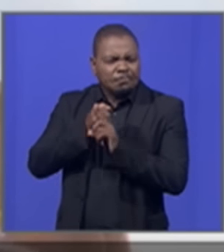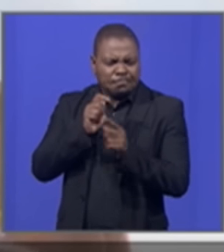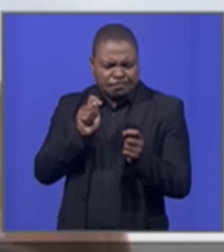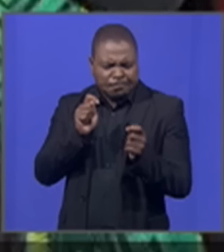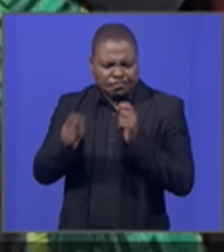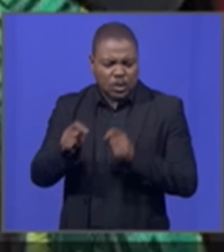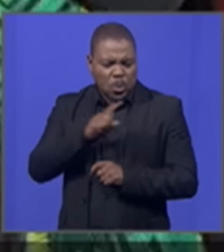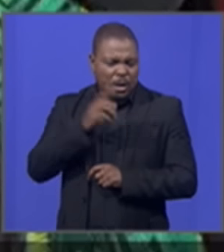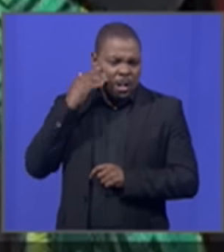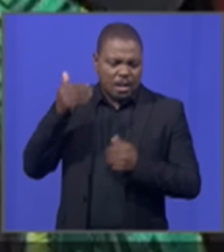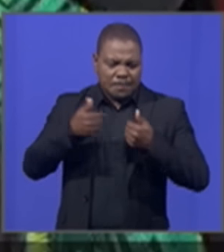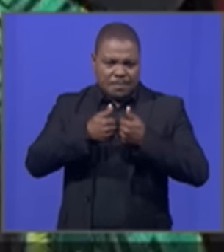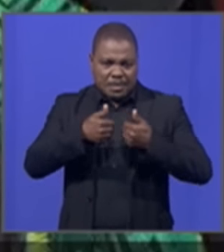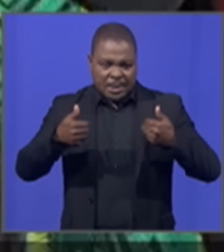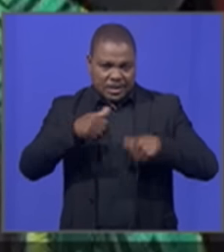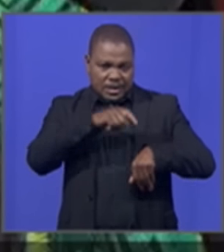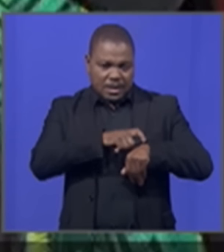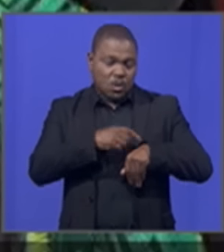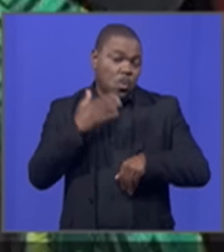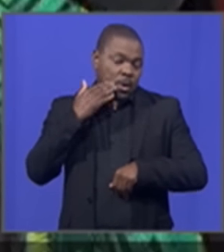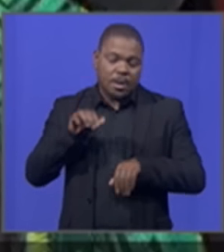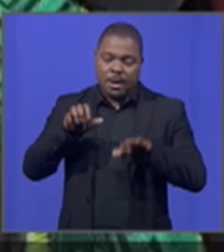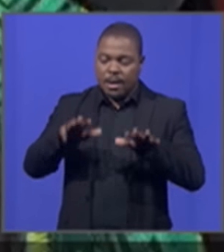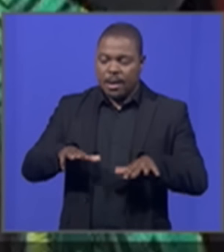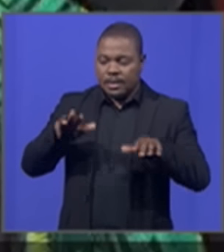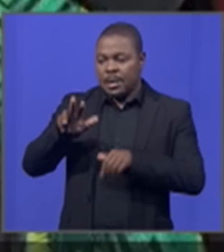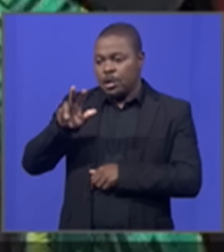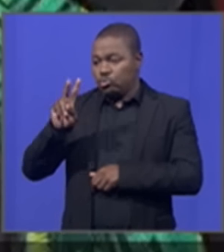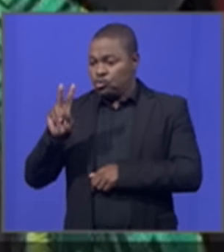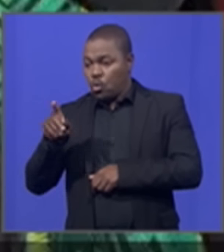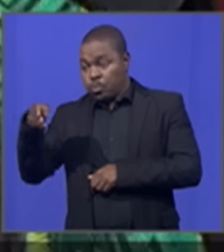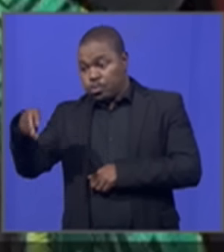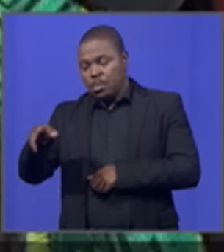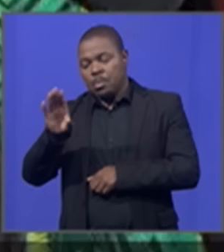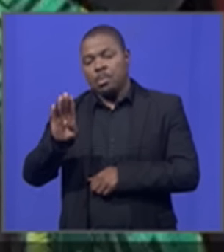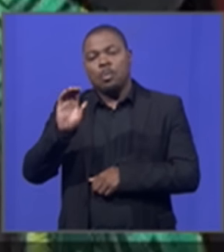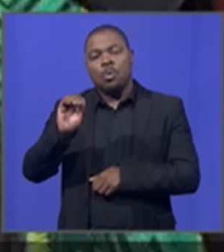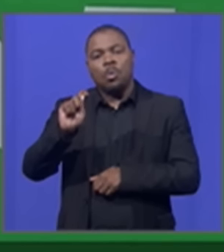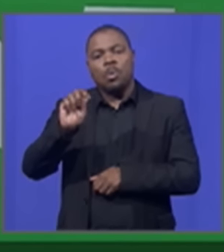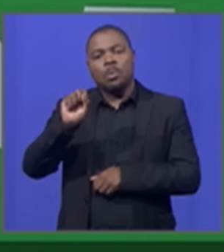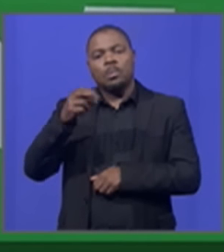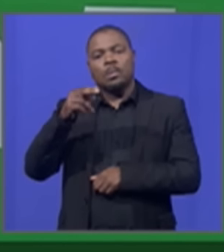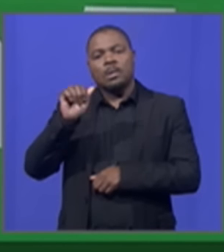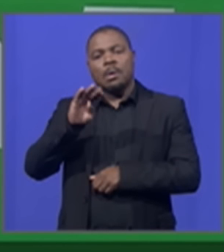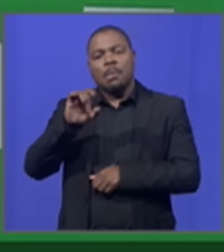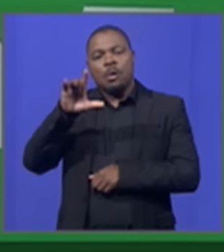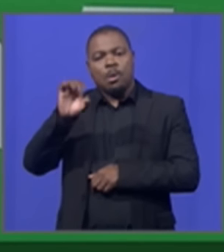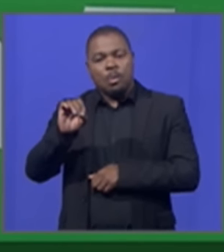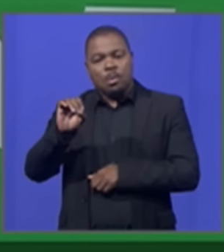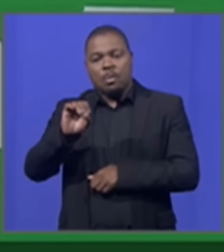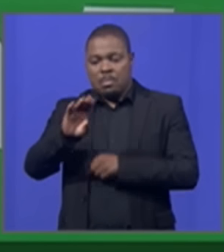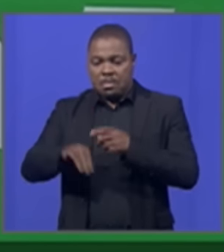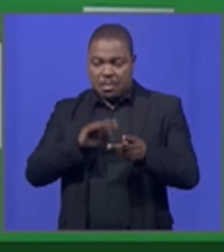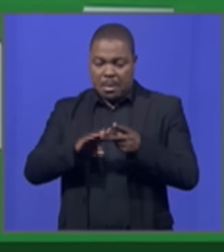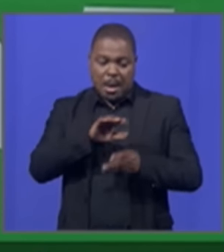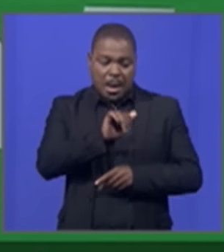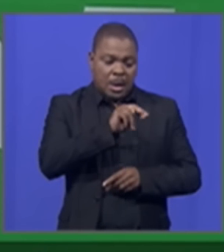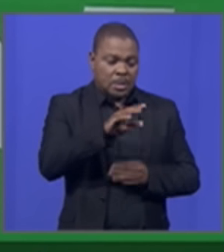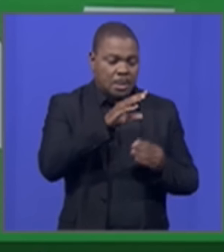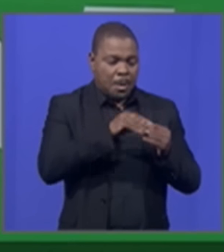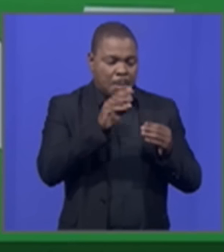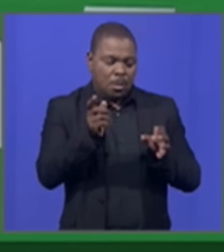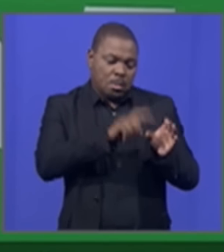le puso tlhaolele ka ngwaga wa 1982 kwa Botshabelo. O ne a tlhatlhoga mo maemong a leloko lwa ANC mme a